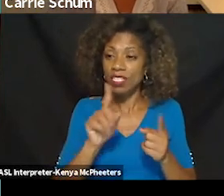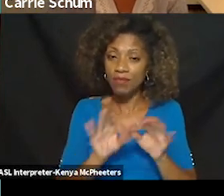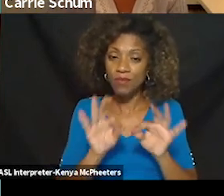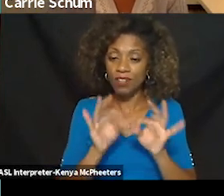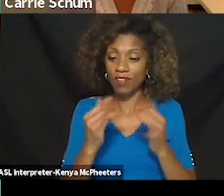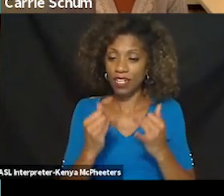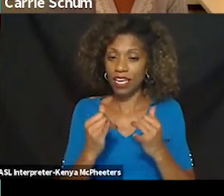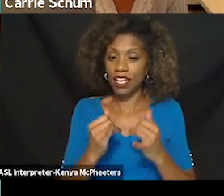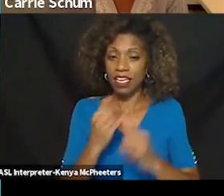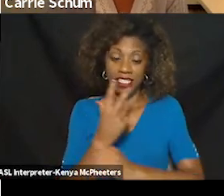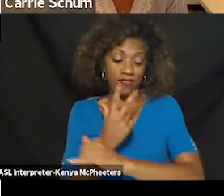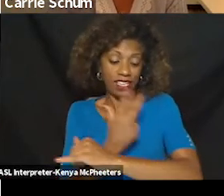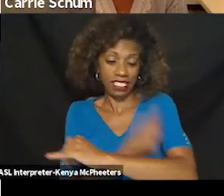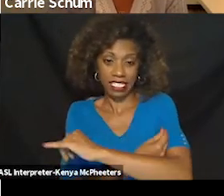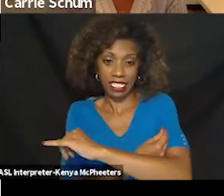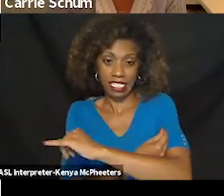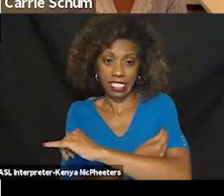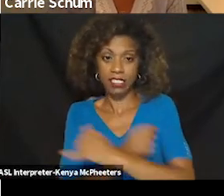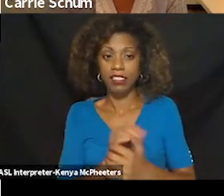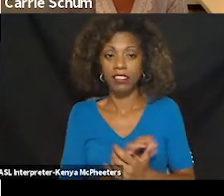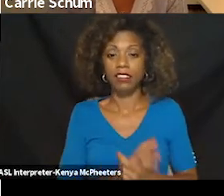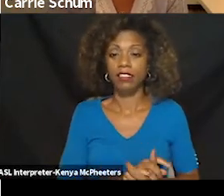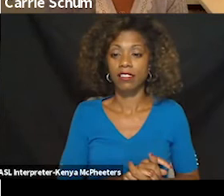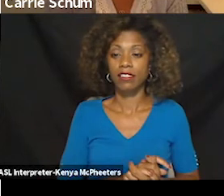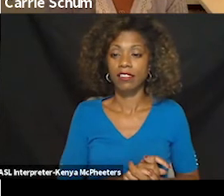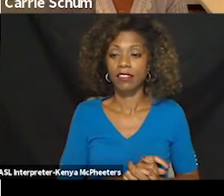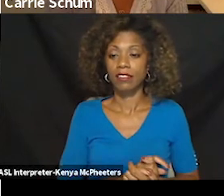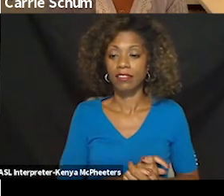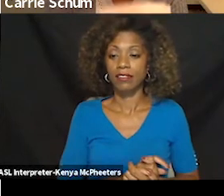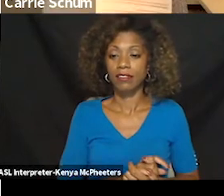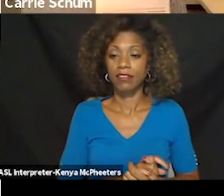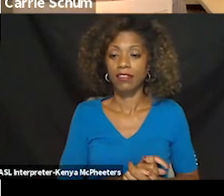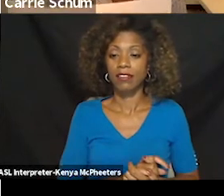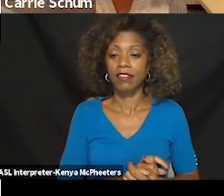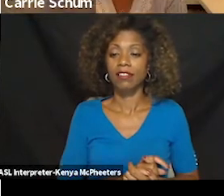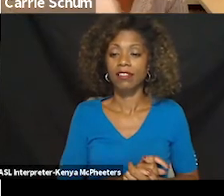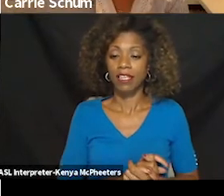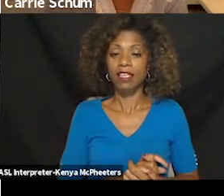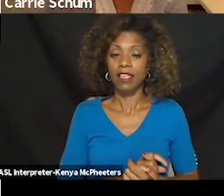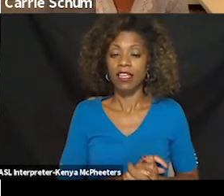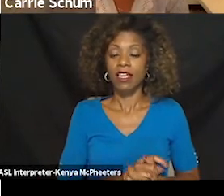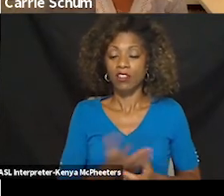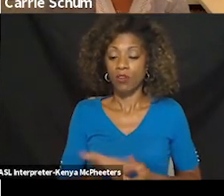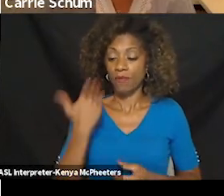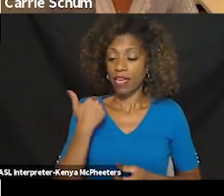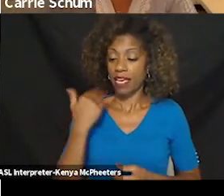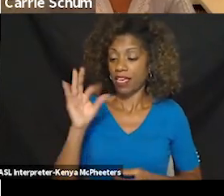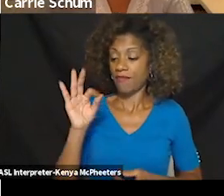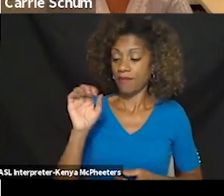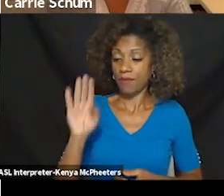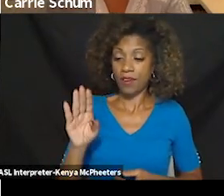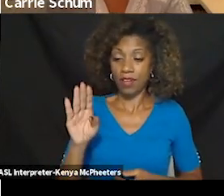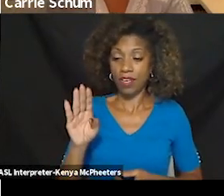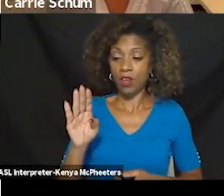And vaccines were interesting. People at this point, right, we did this work in February, had nearly